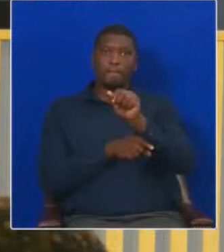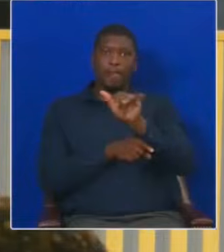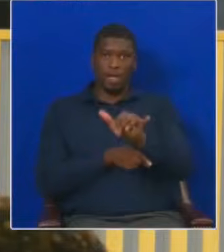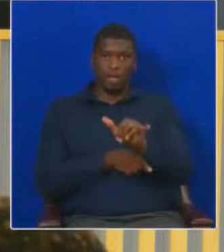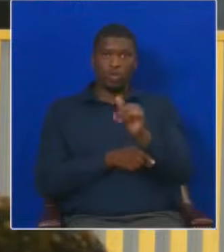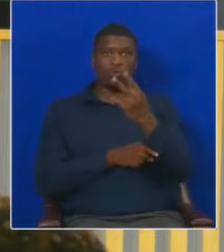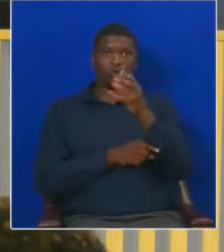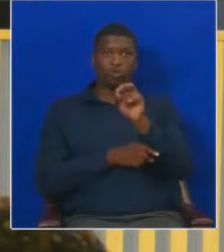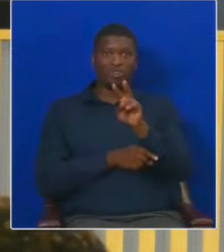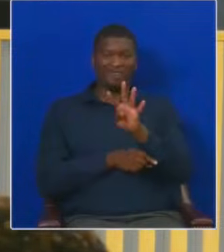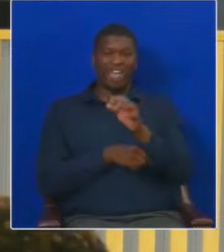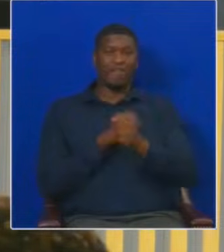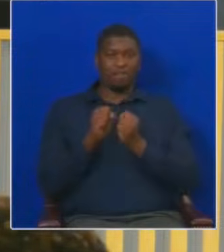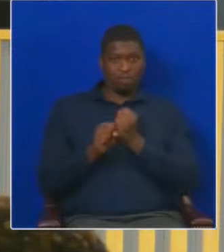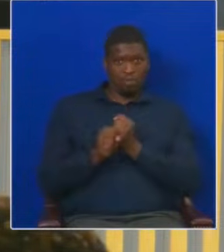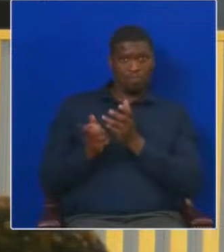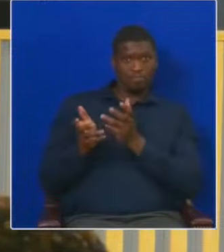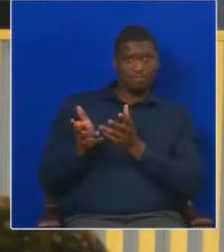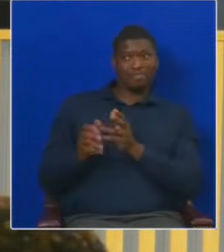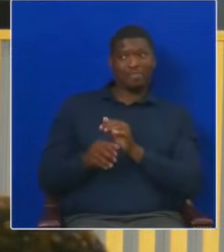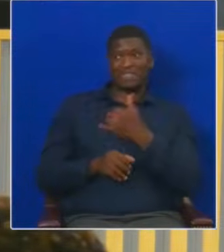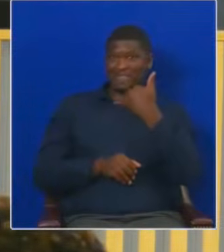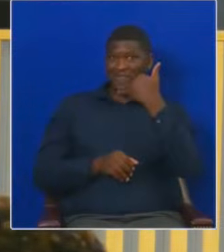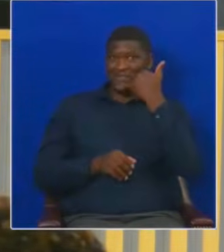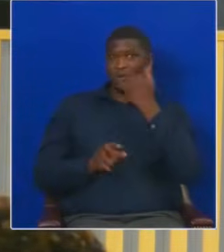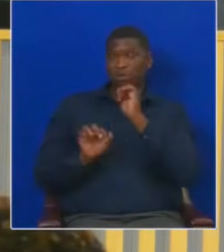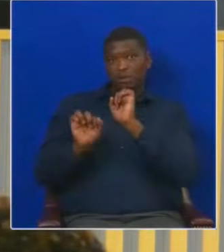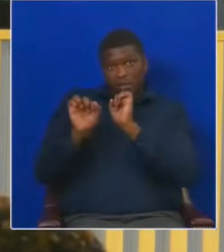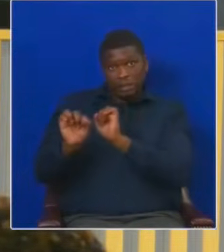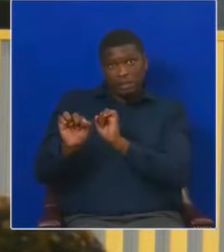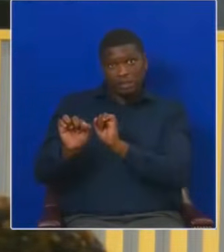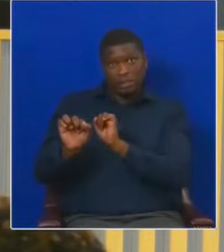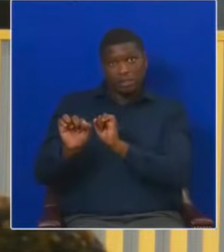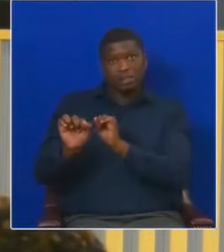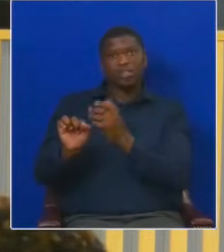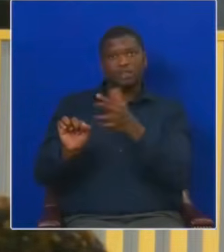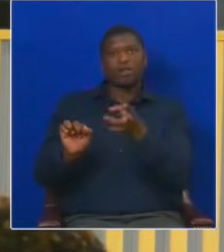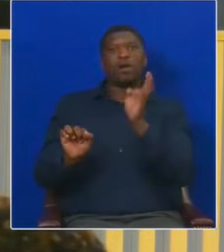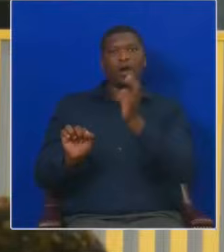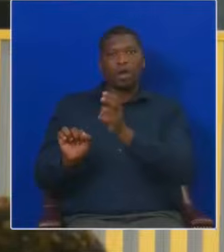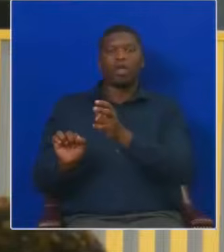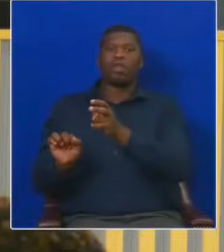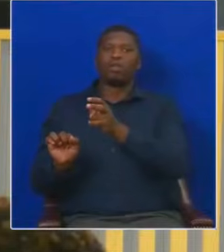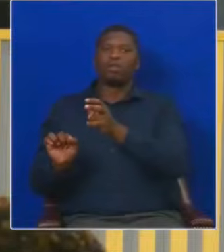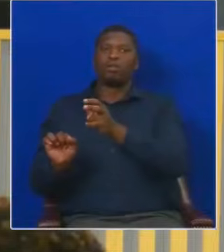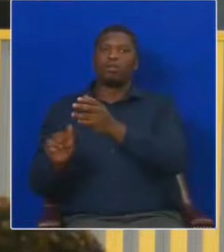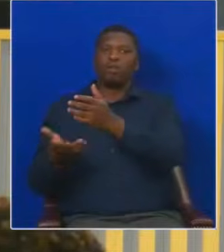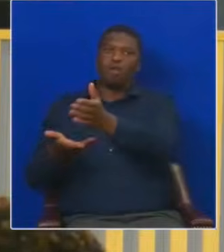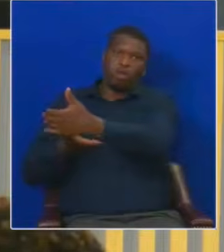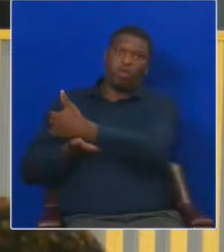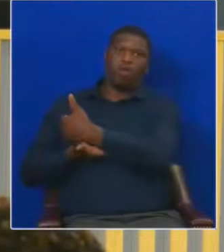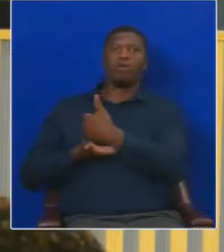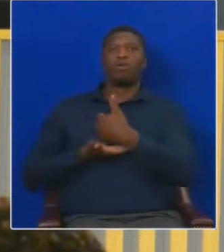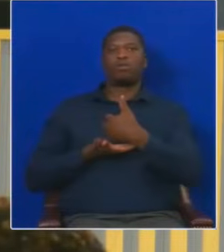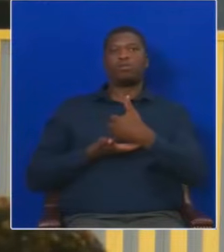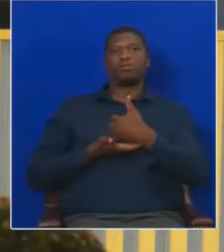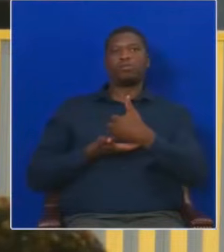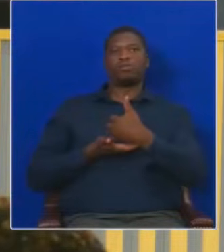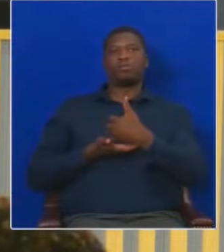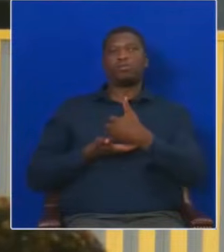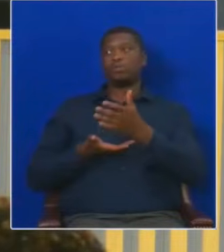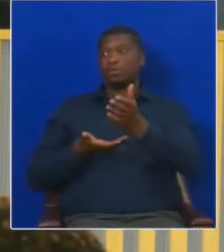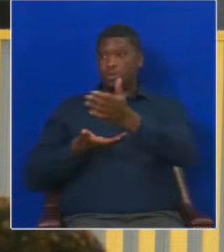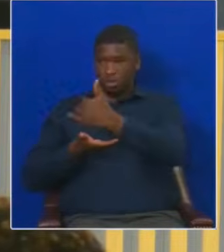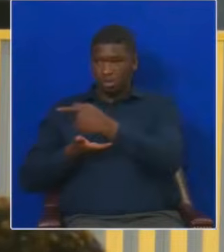and his phones were confiscated and he consented